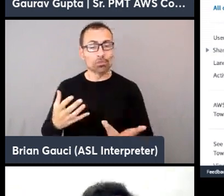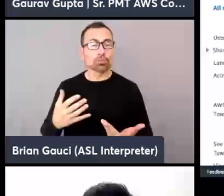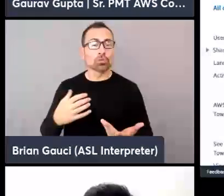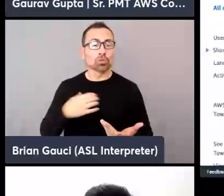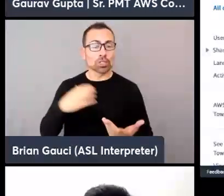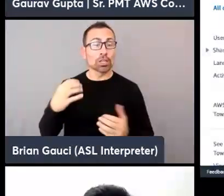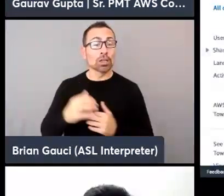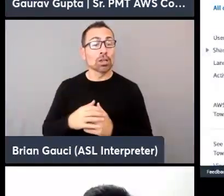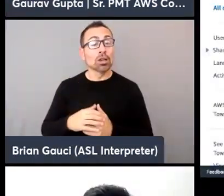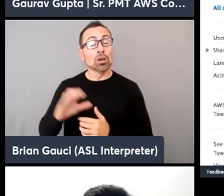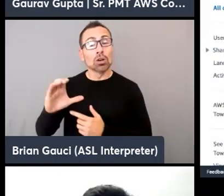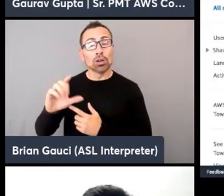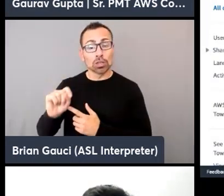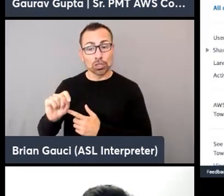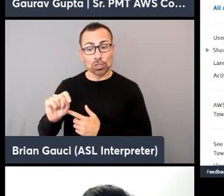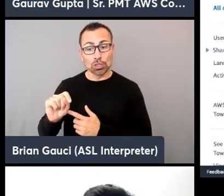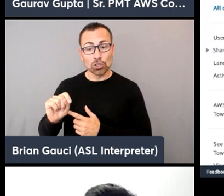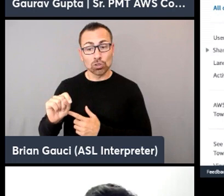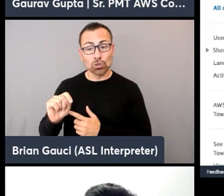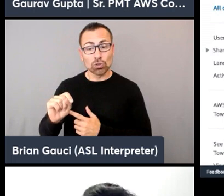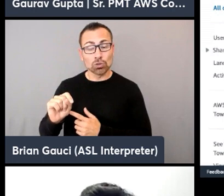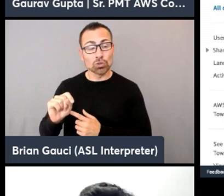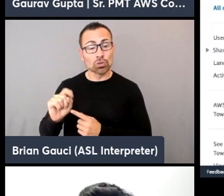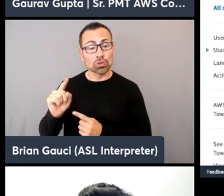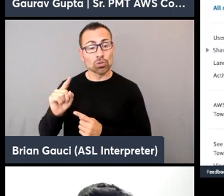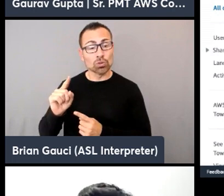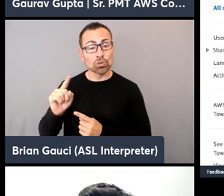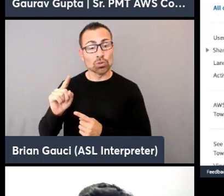Tower's proactive controls are